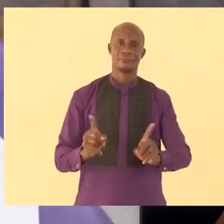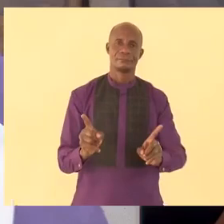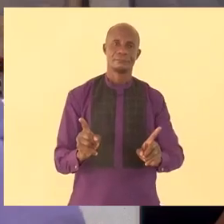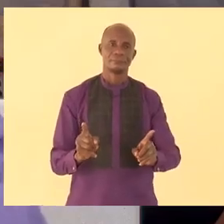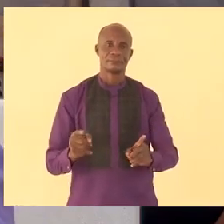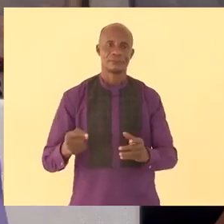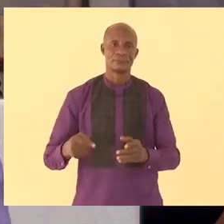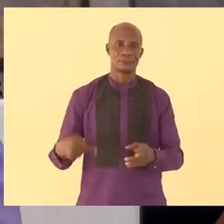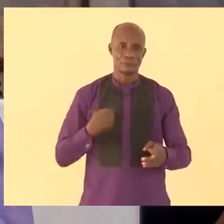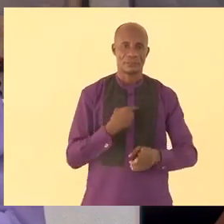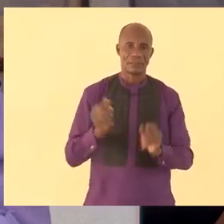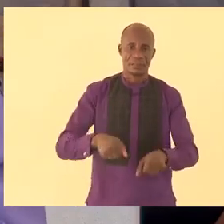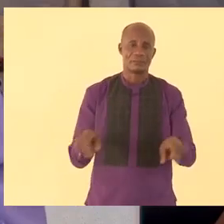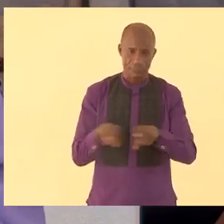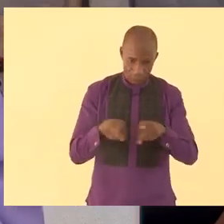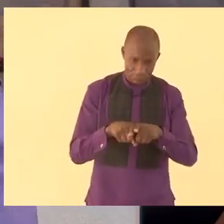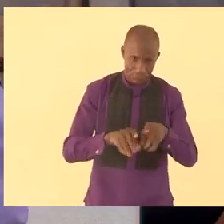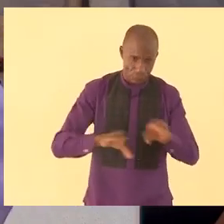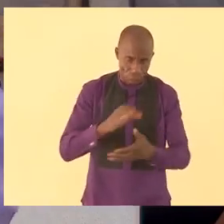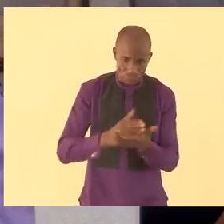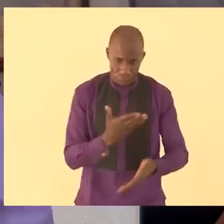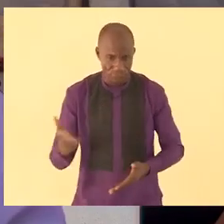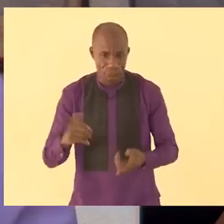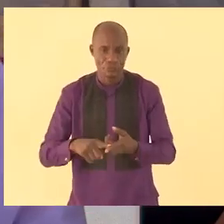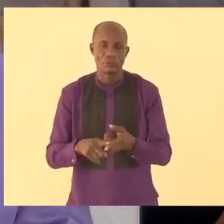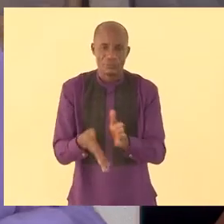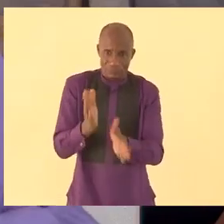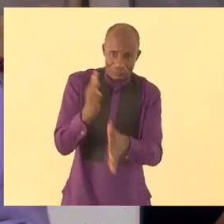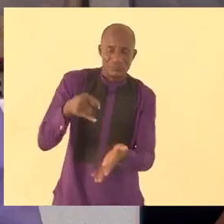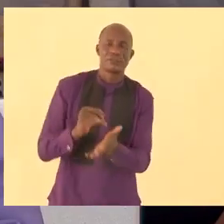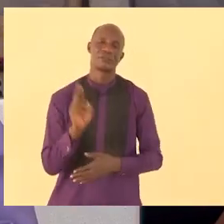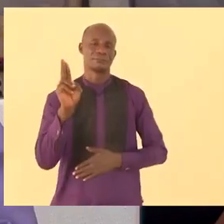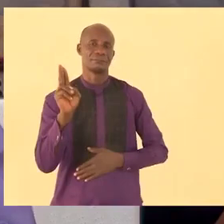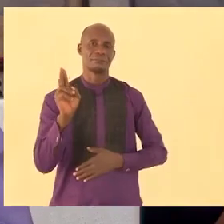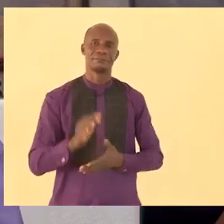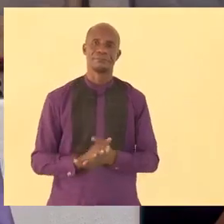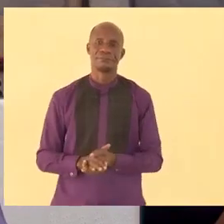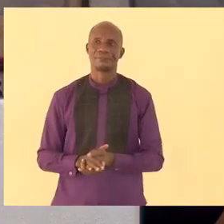But we can also do something to hasten its coming.